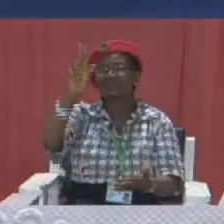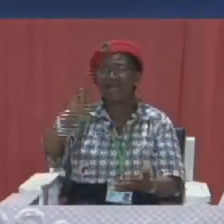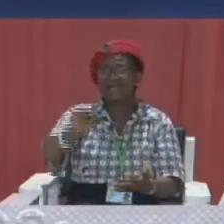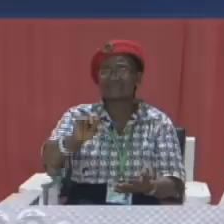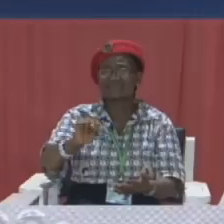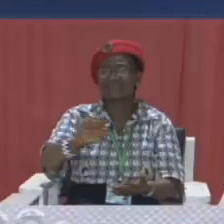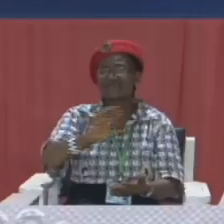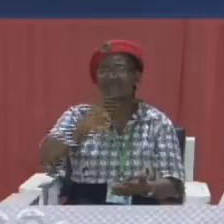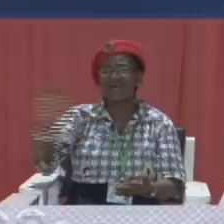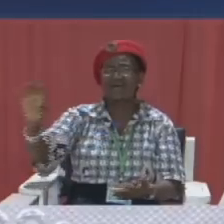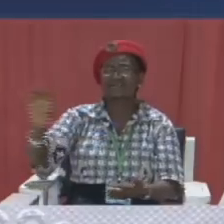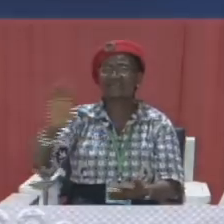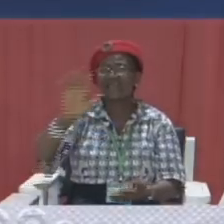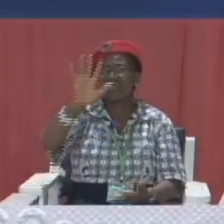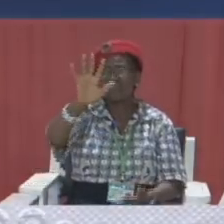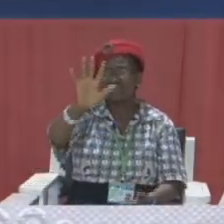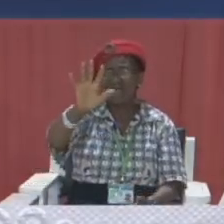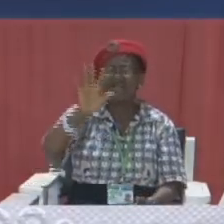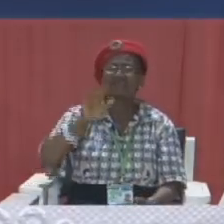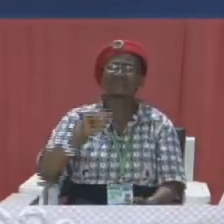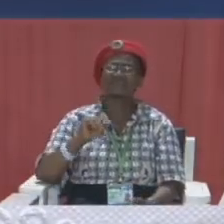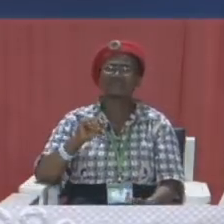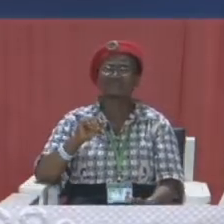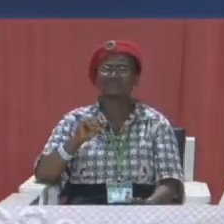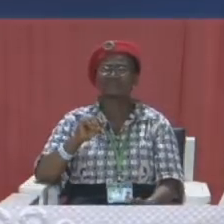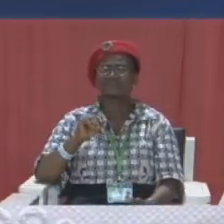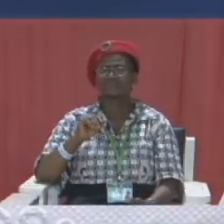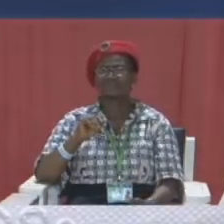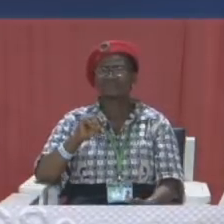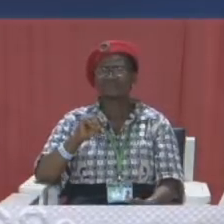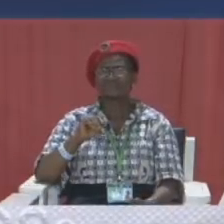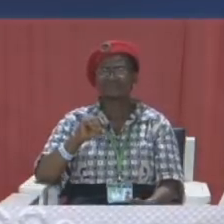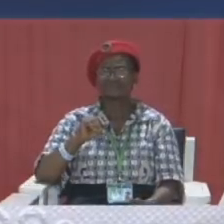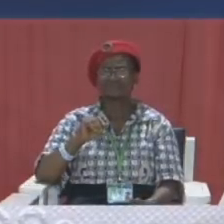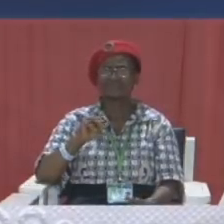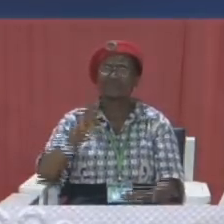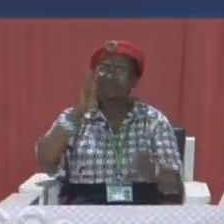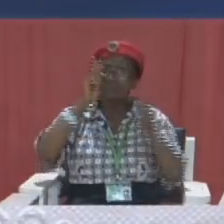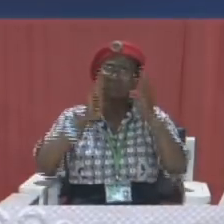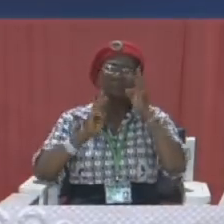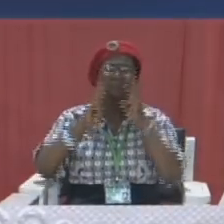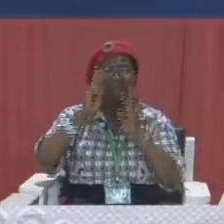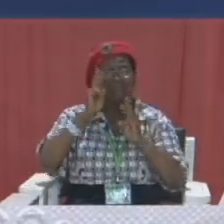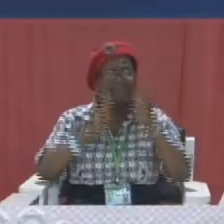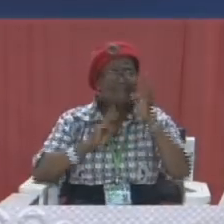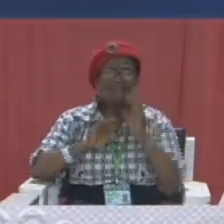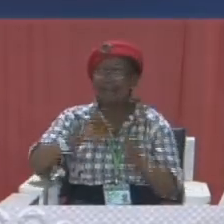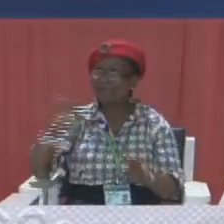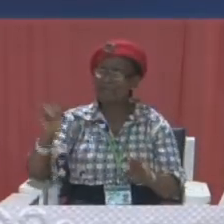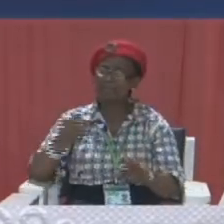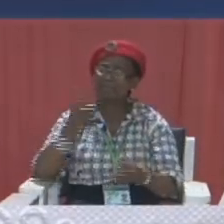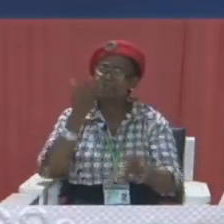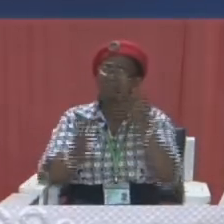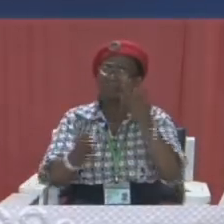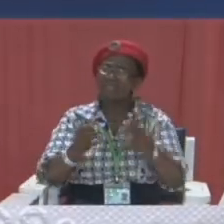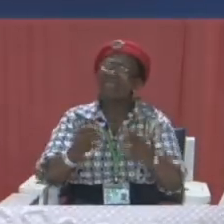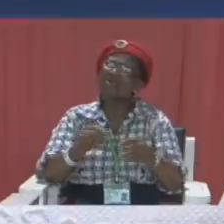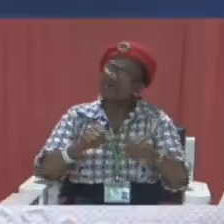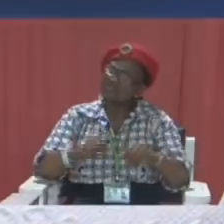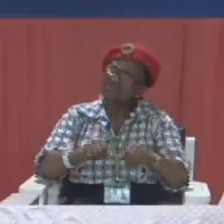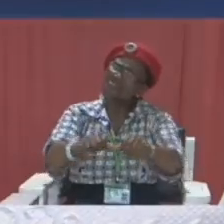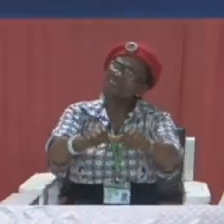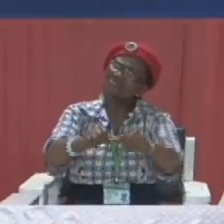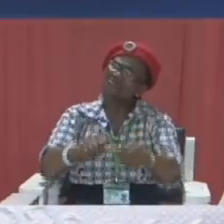Psalm 30 verse 5. Weeping may endure for a night.